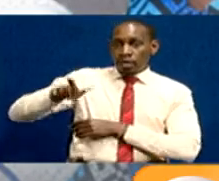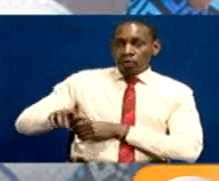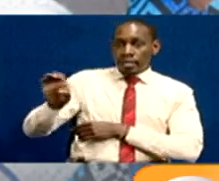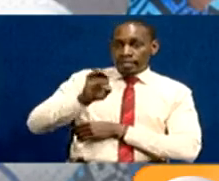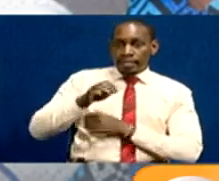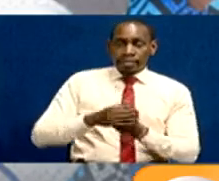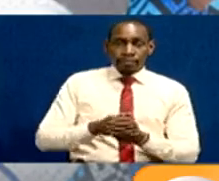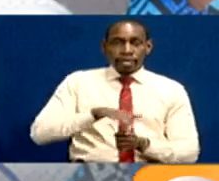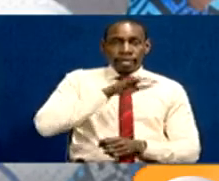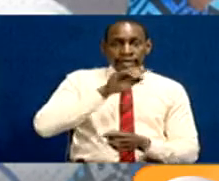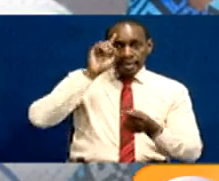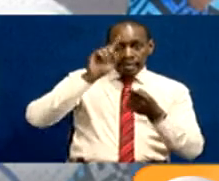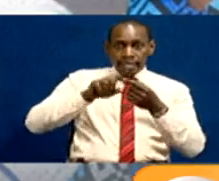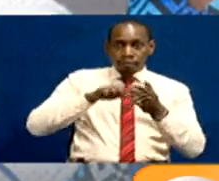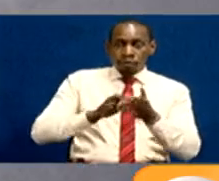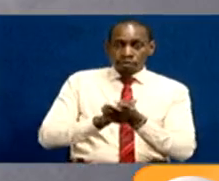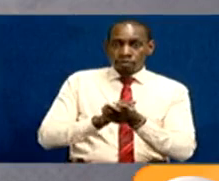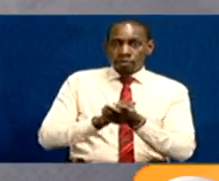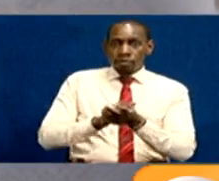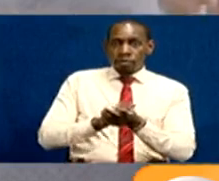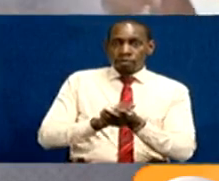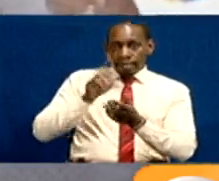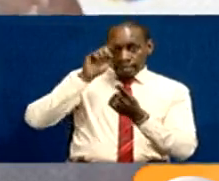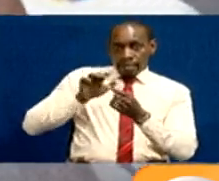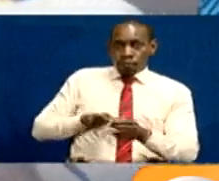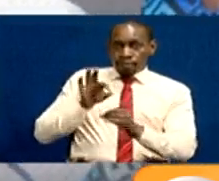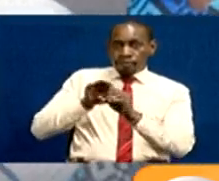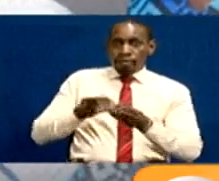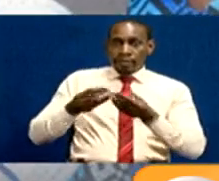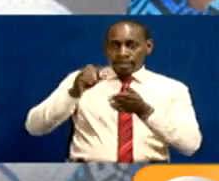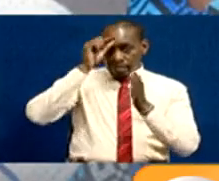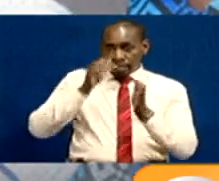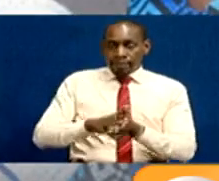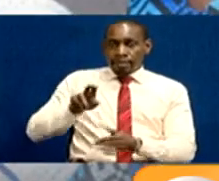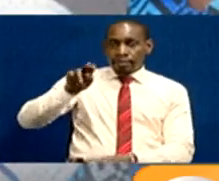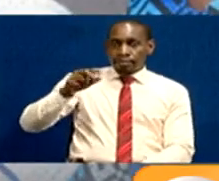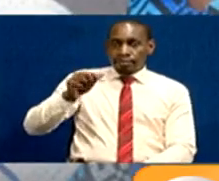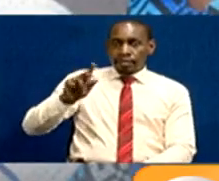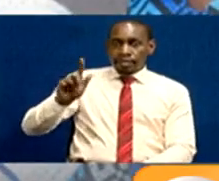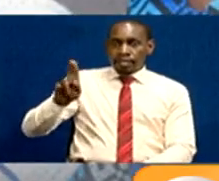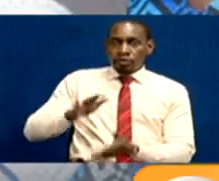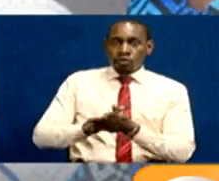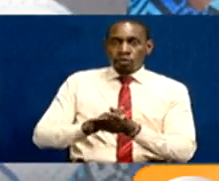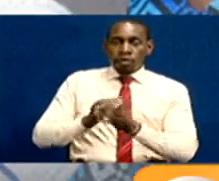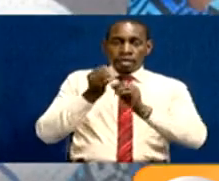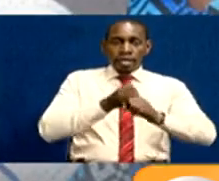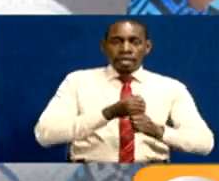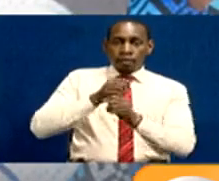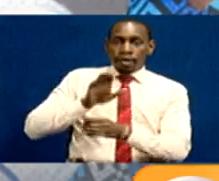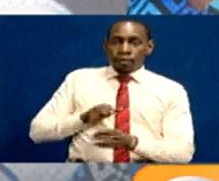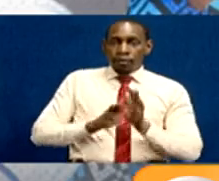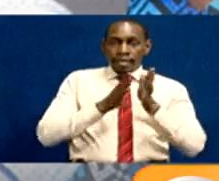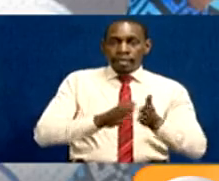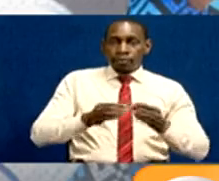Eastern. Odinga, who intends to tap largely into the women vote, has tasked Governor Charity Ngilu and Homa Bay woman rep Gladys